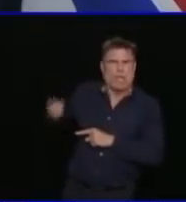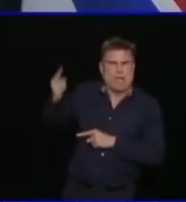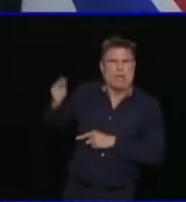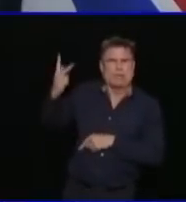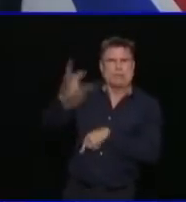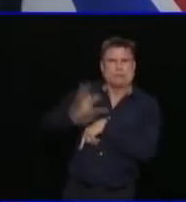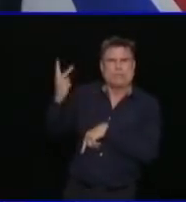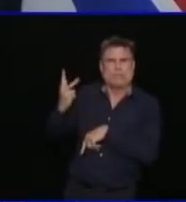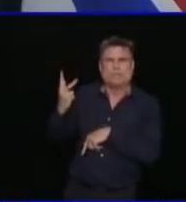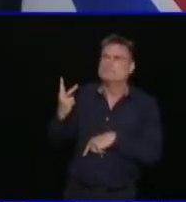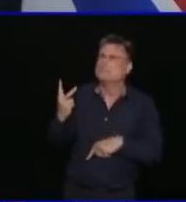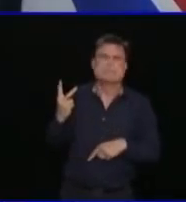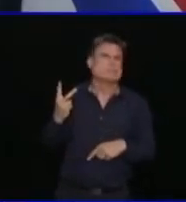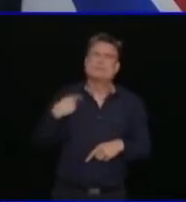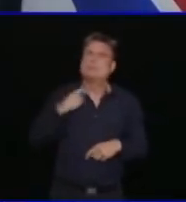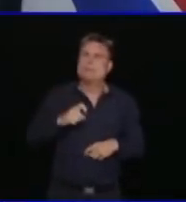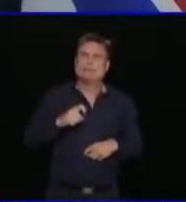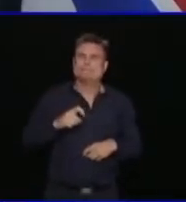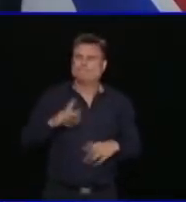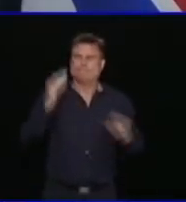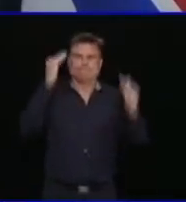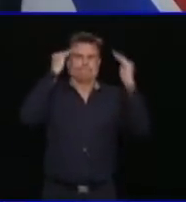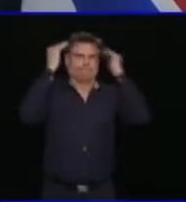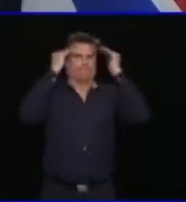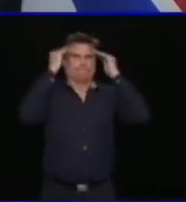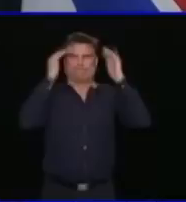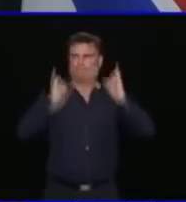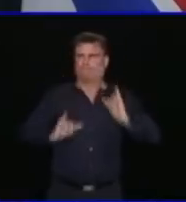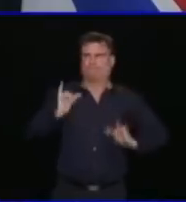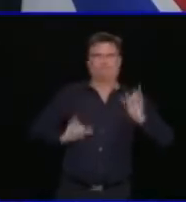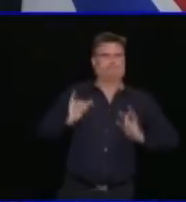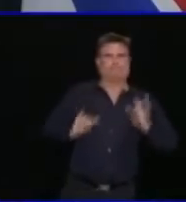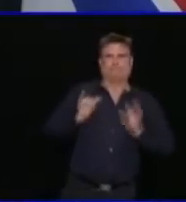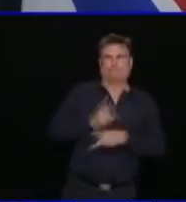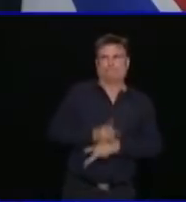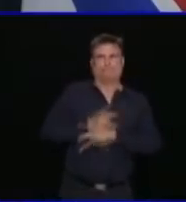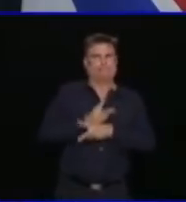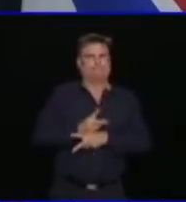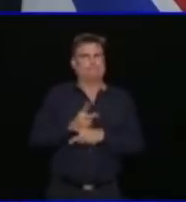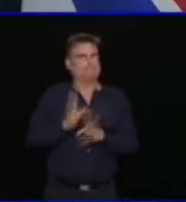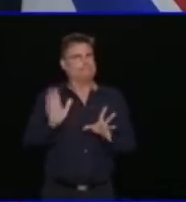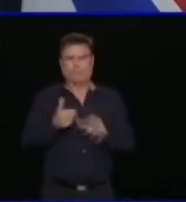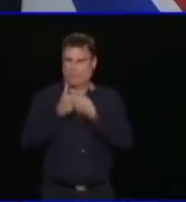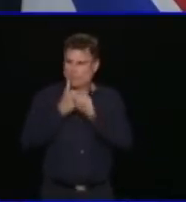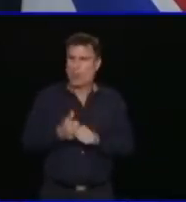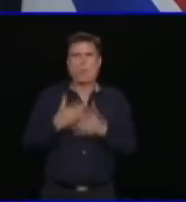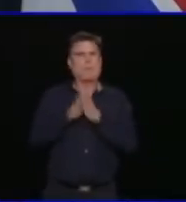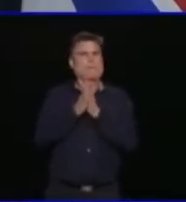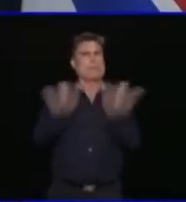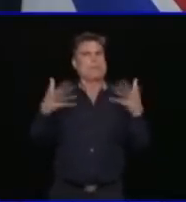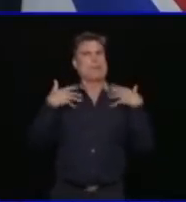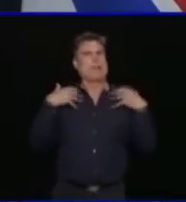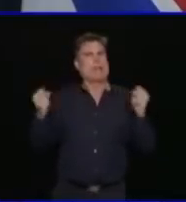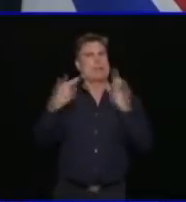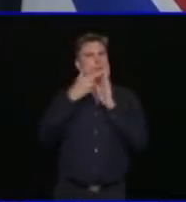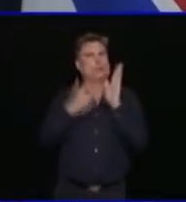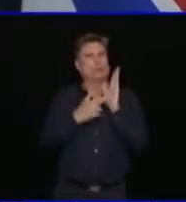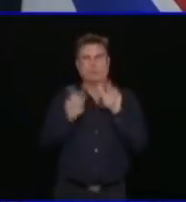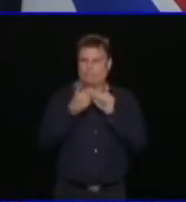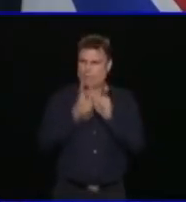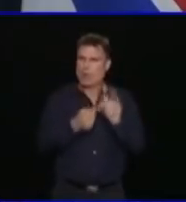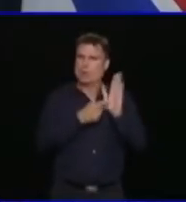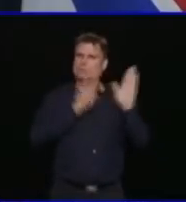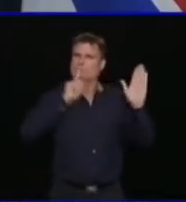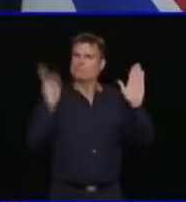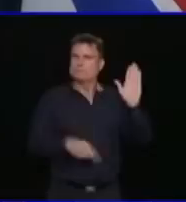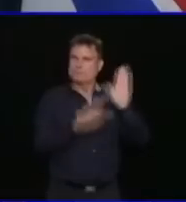continuing to use the tools that Dr. Henry has spoken about from the beginning. And I think that this is an important